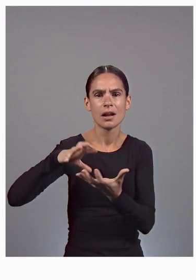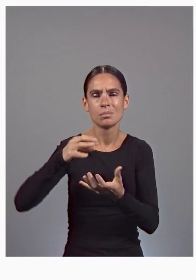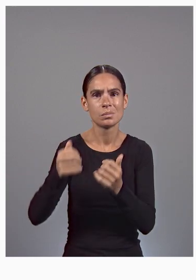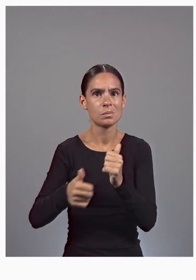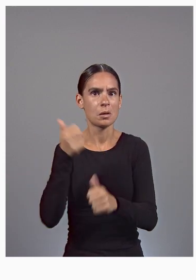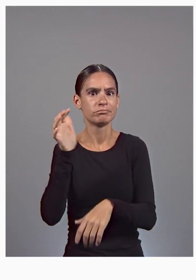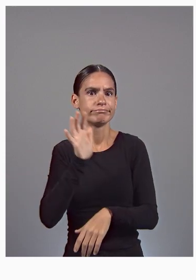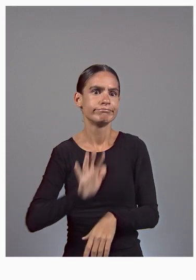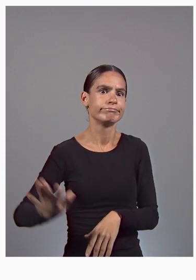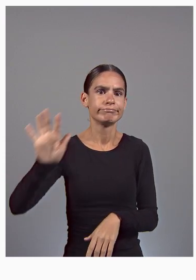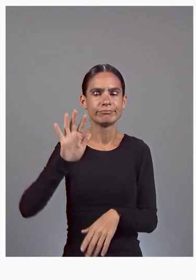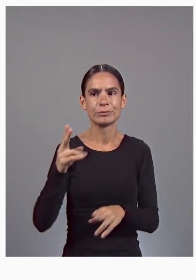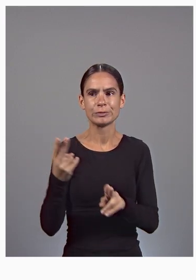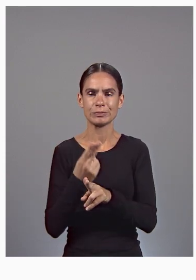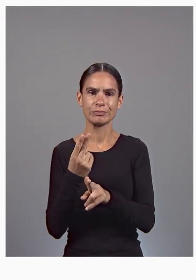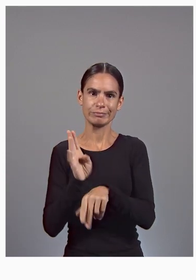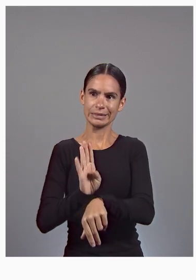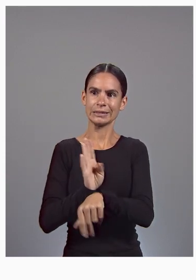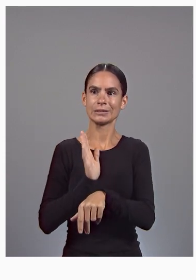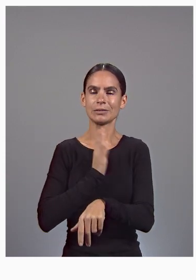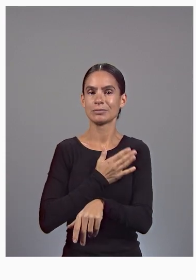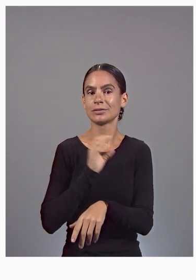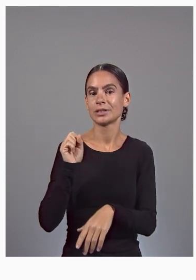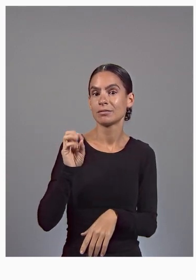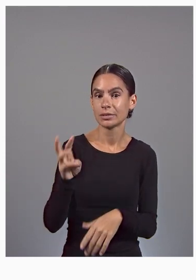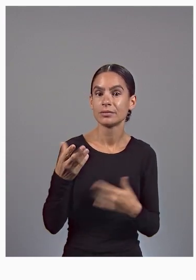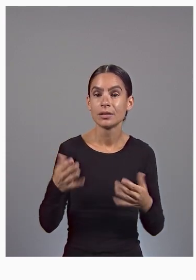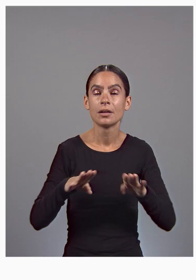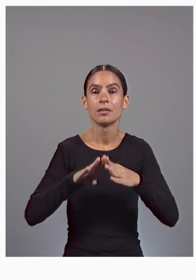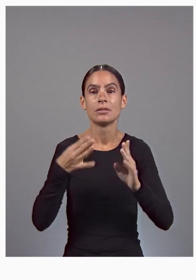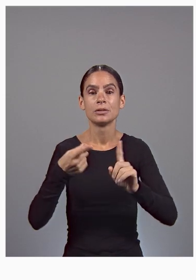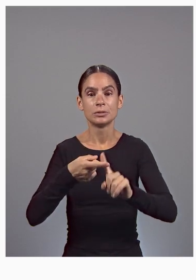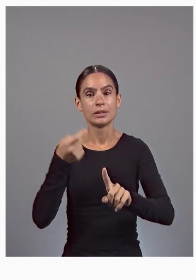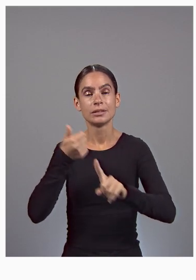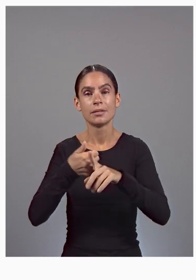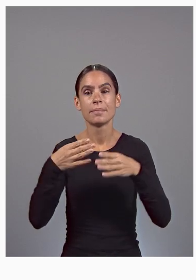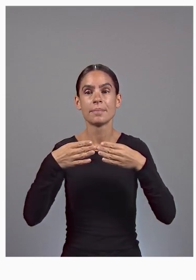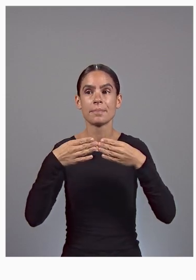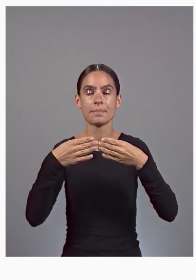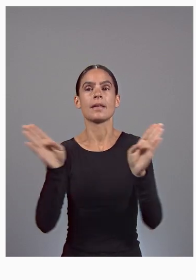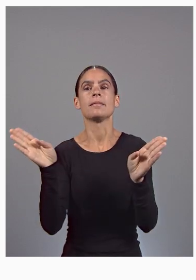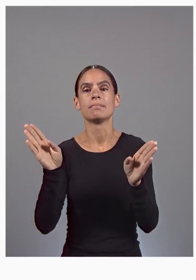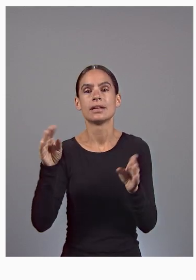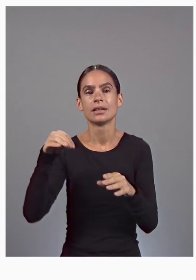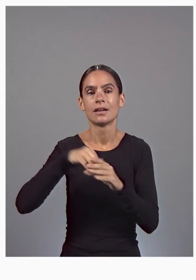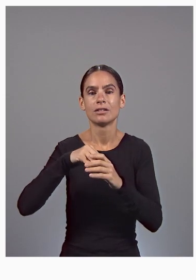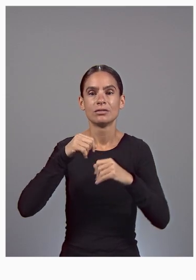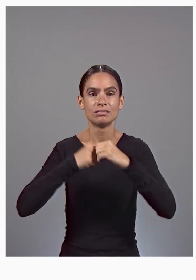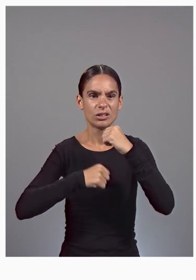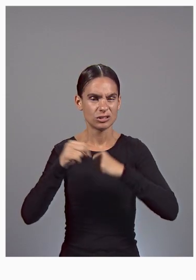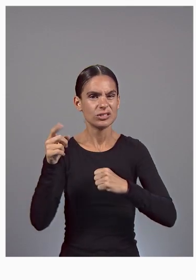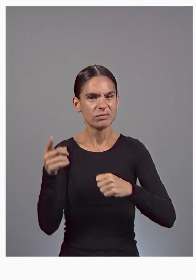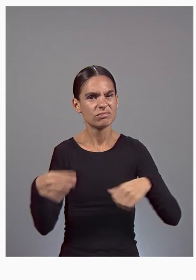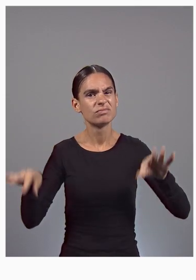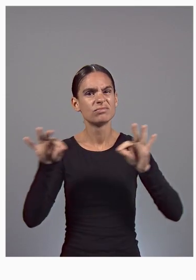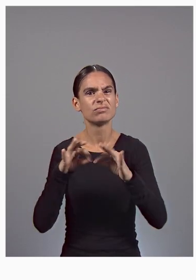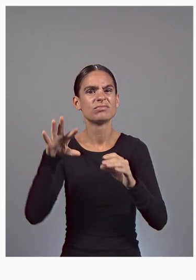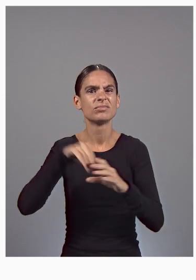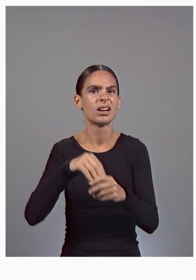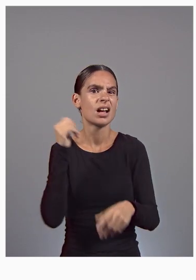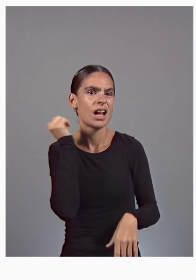software. Open source is public infrastructure, and it's an essential part of our everyday lives. So now